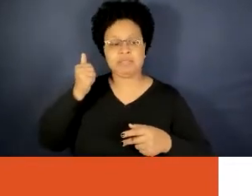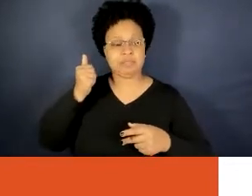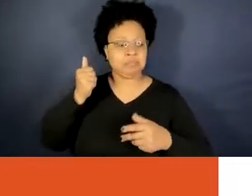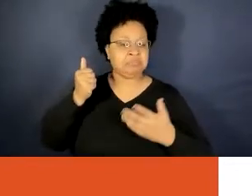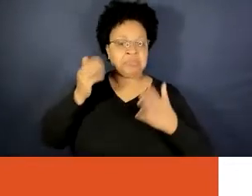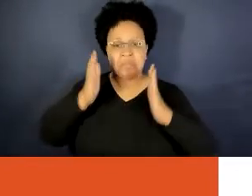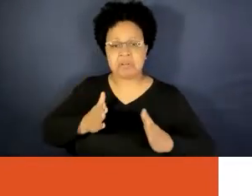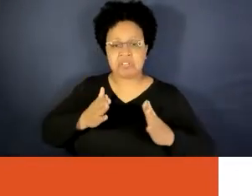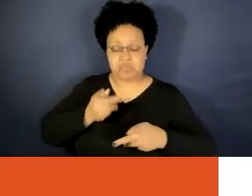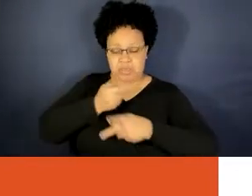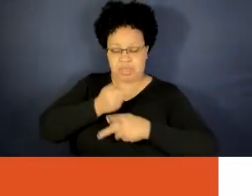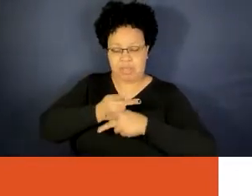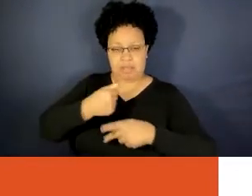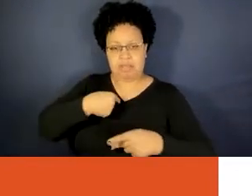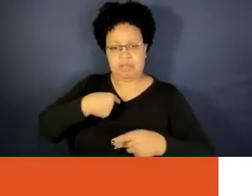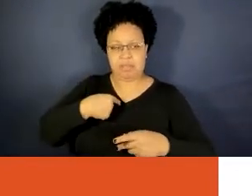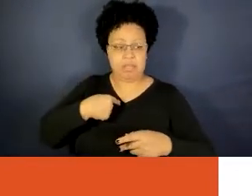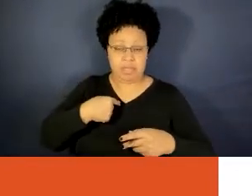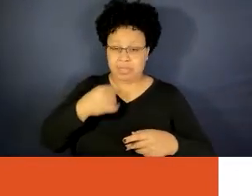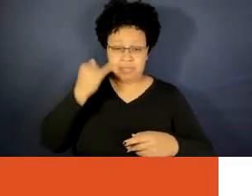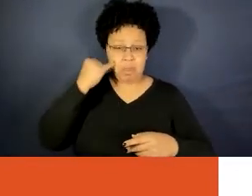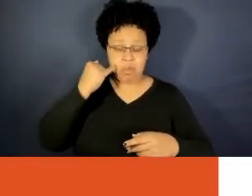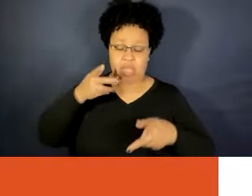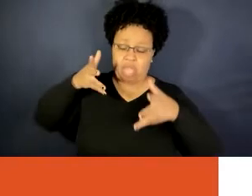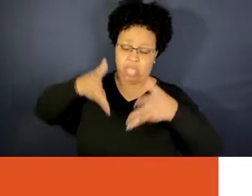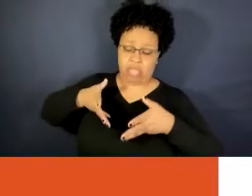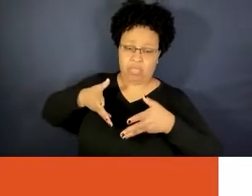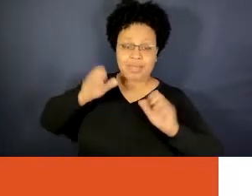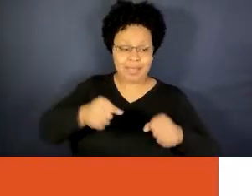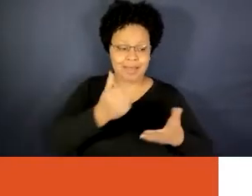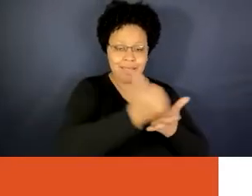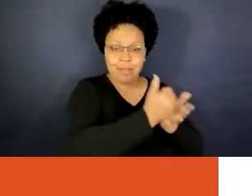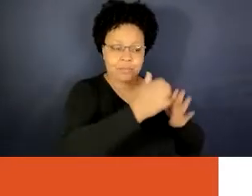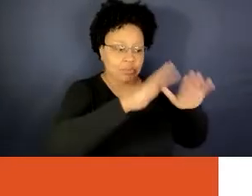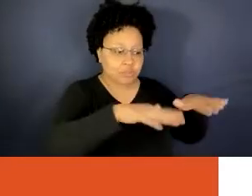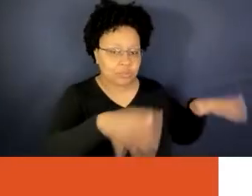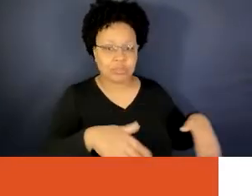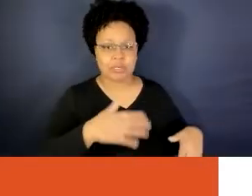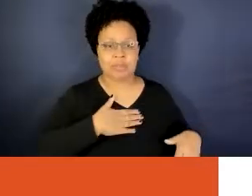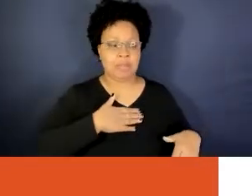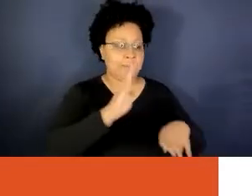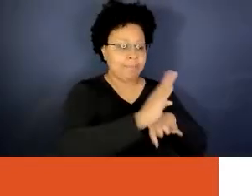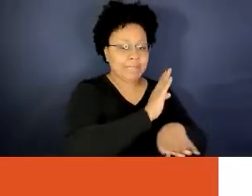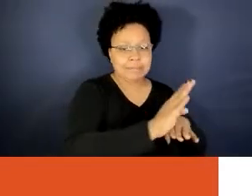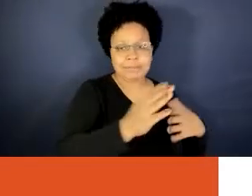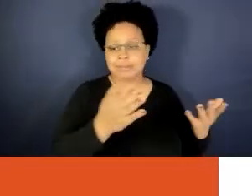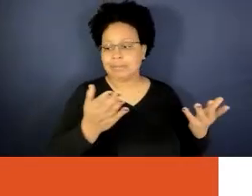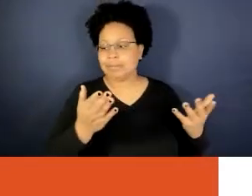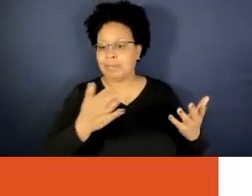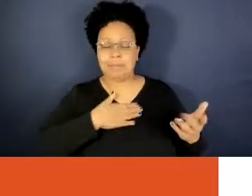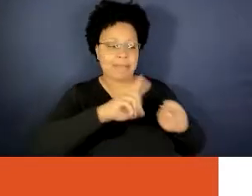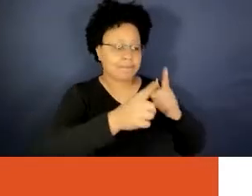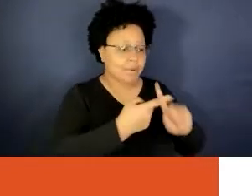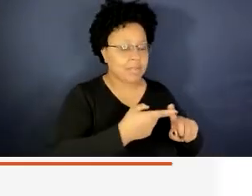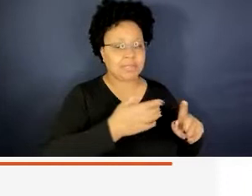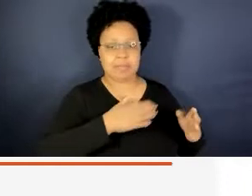for nobody else. You cannot help your kids. You can't help nobody in your career. You can't help your business. You can't help many people in